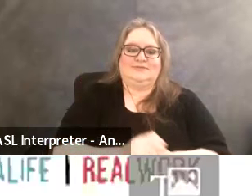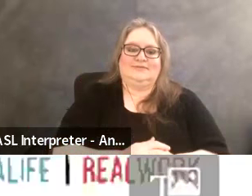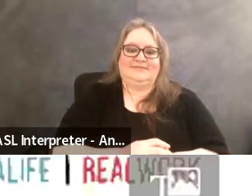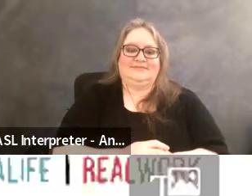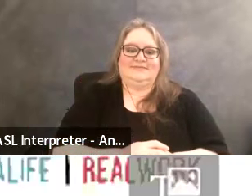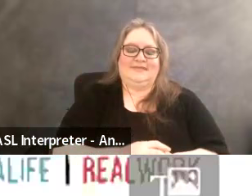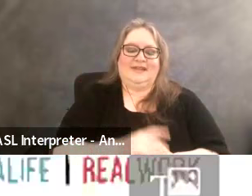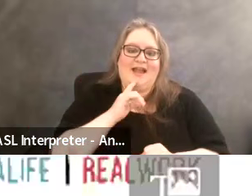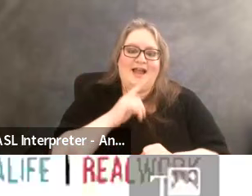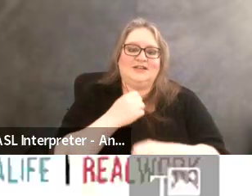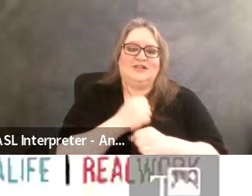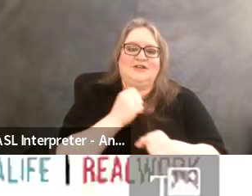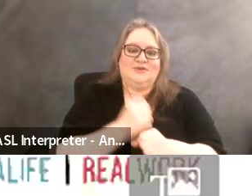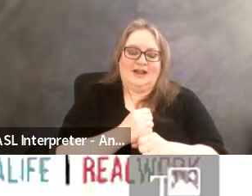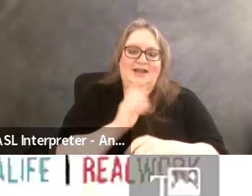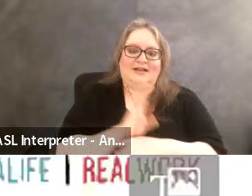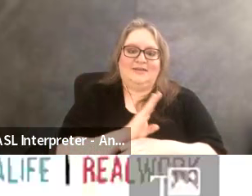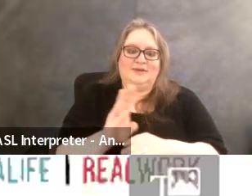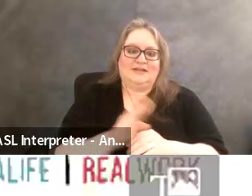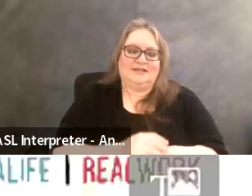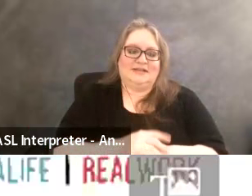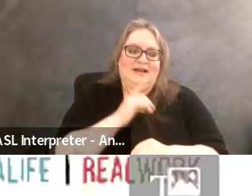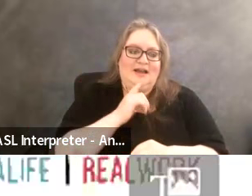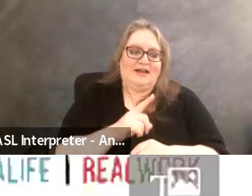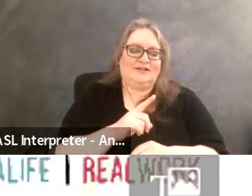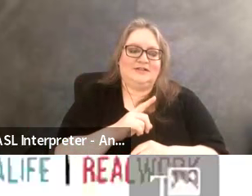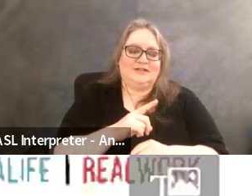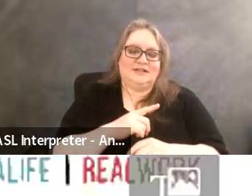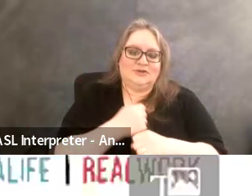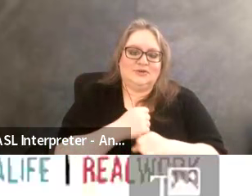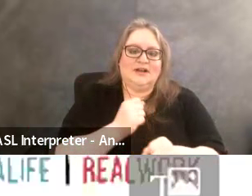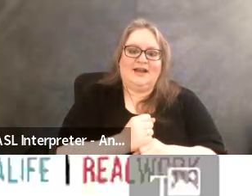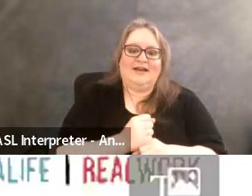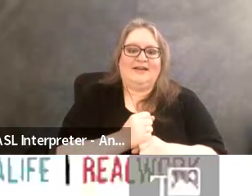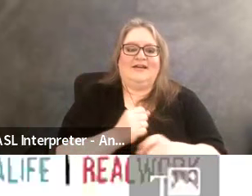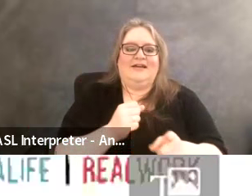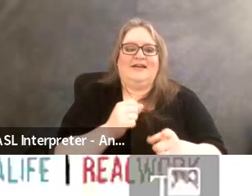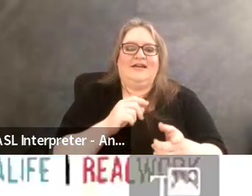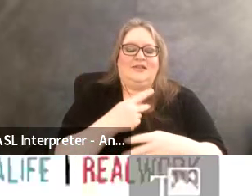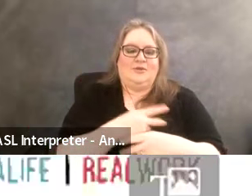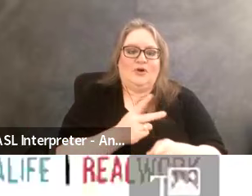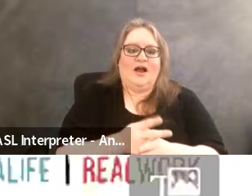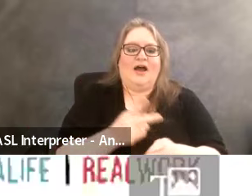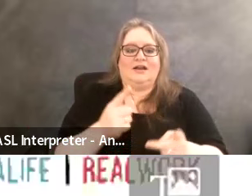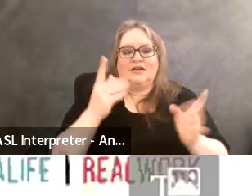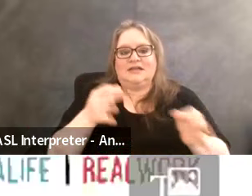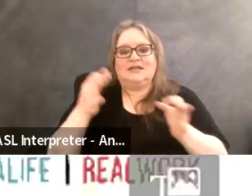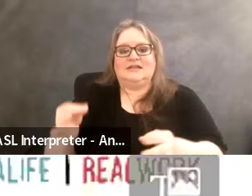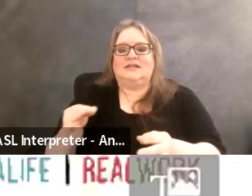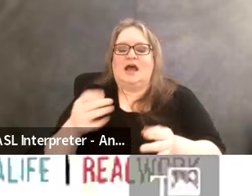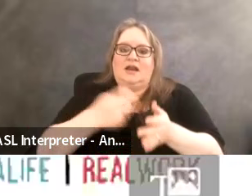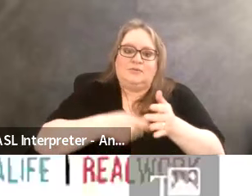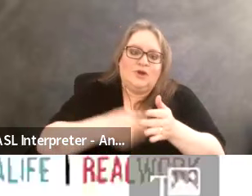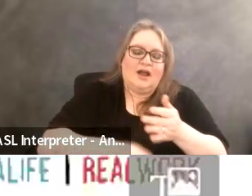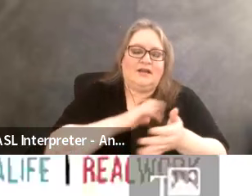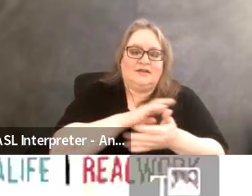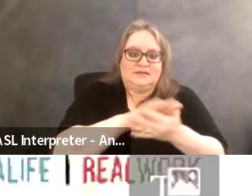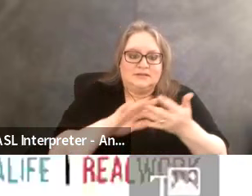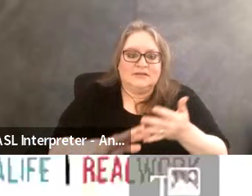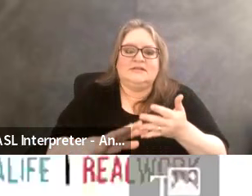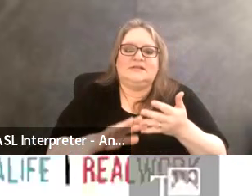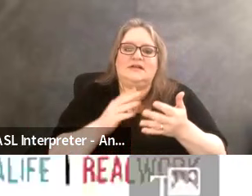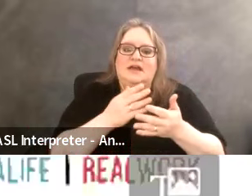actually creating the business, actually creating the product, deciding on the price and all